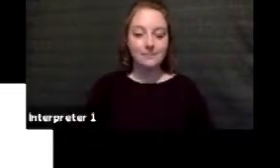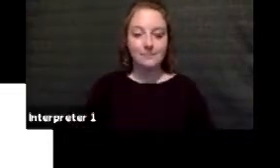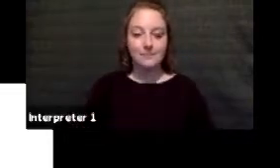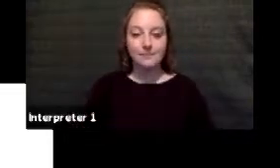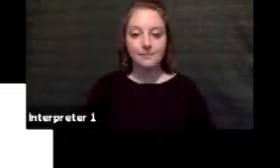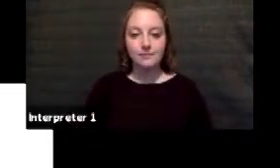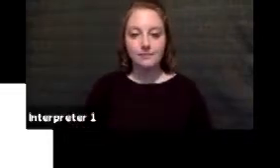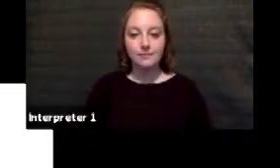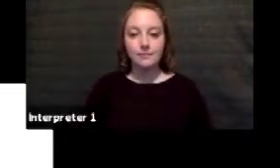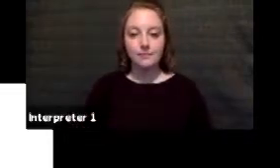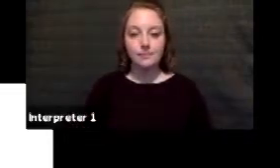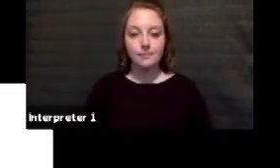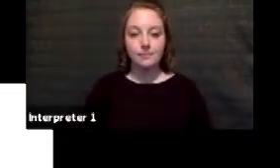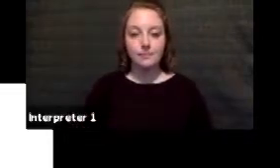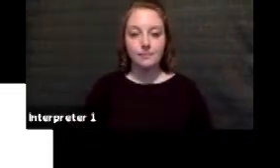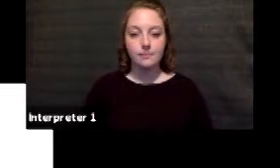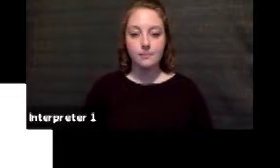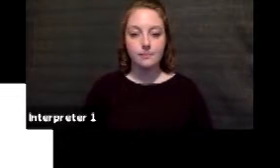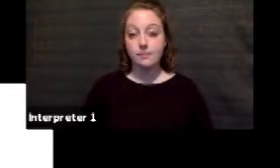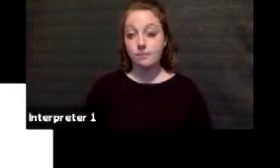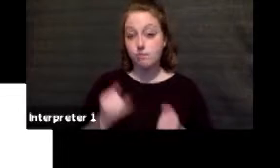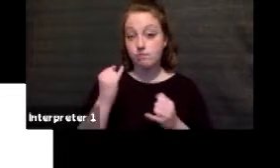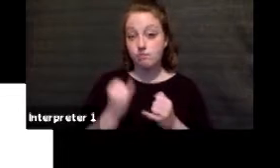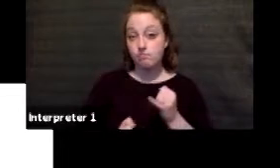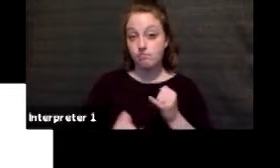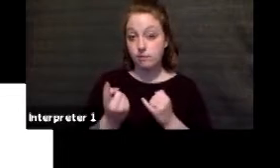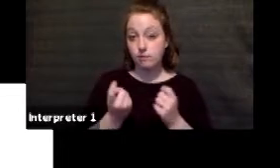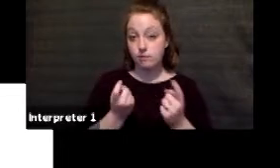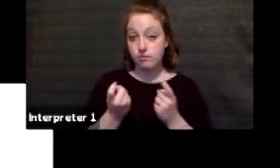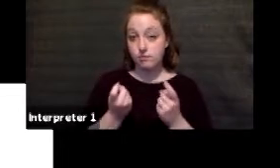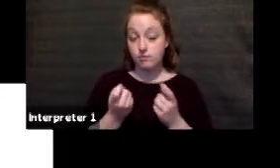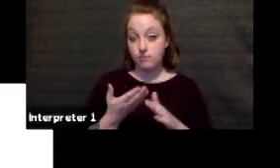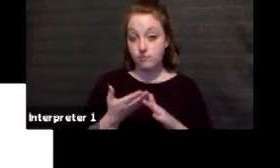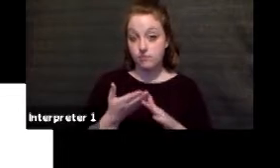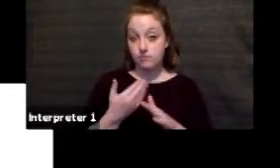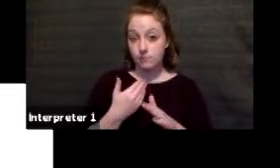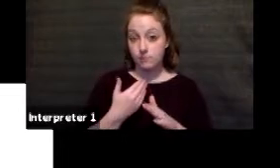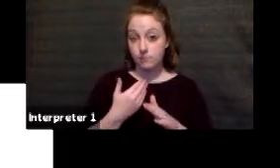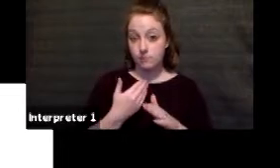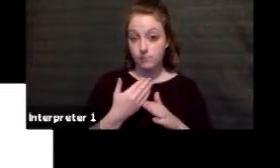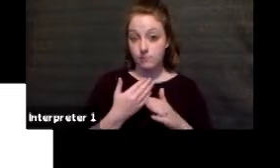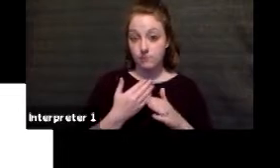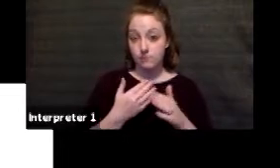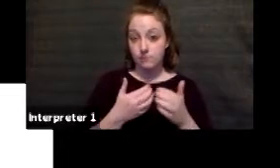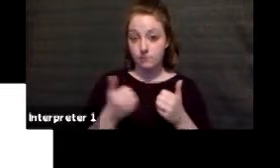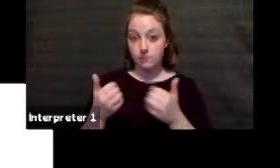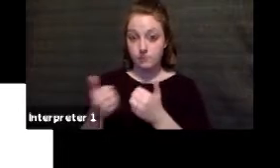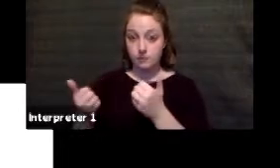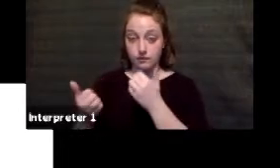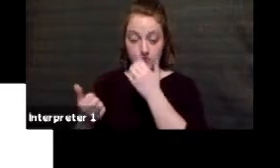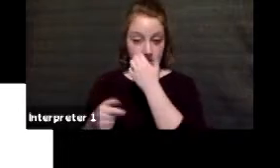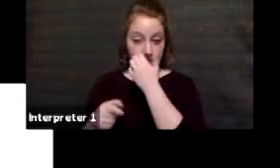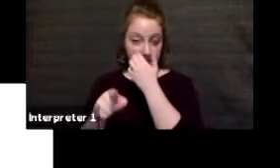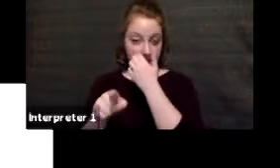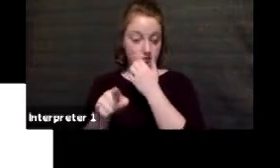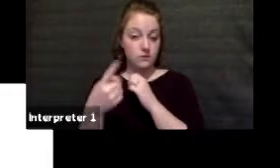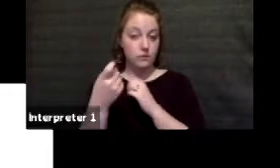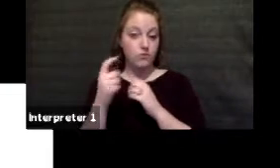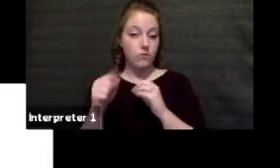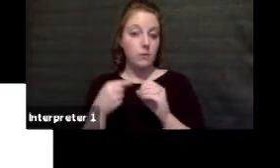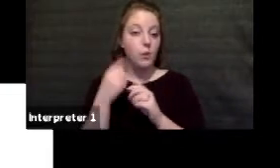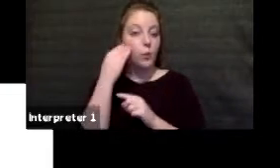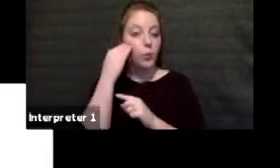And so any final questions, uh, before we go? There's a question in there about why,